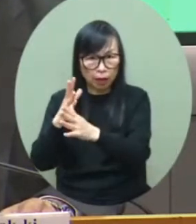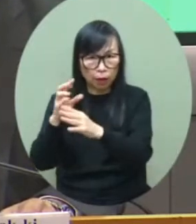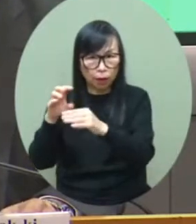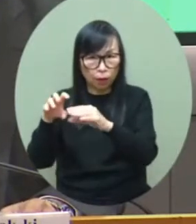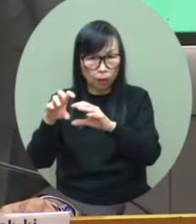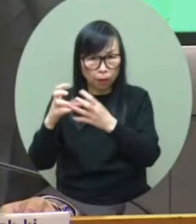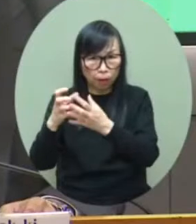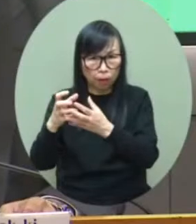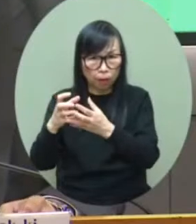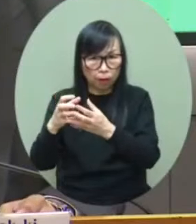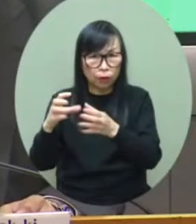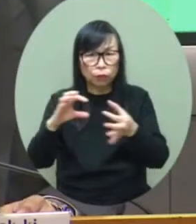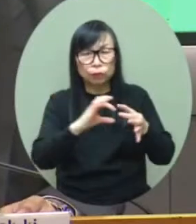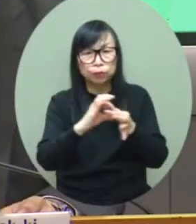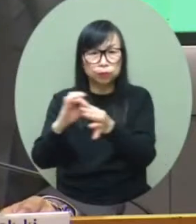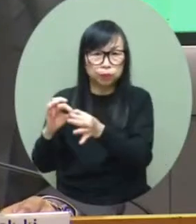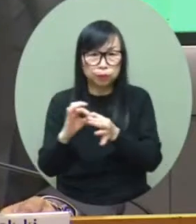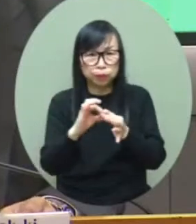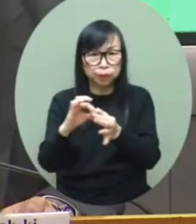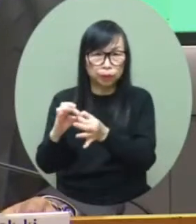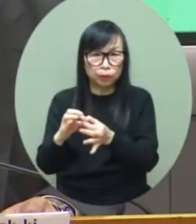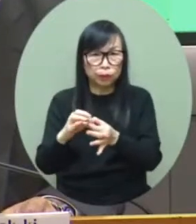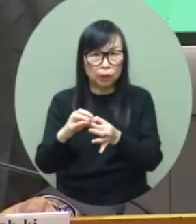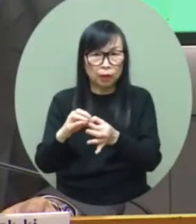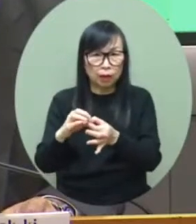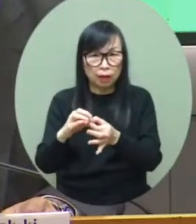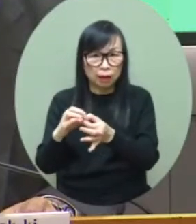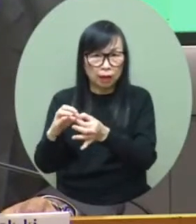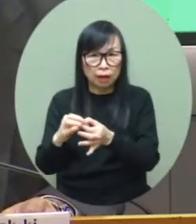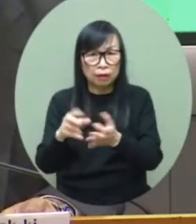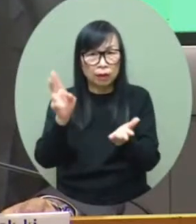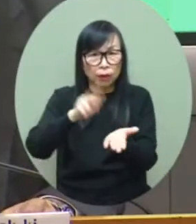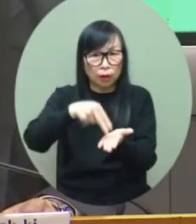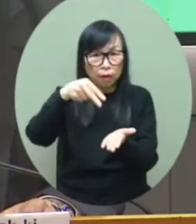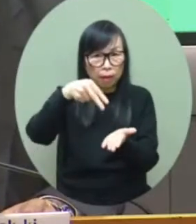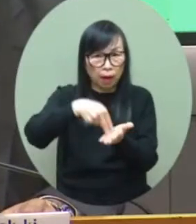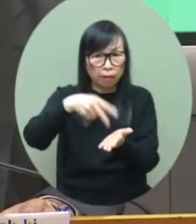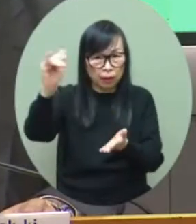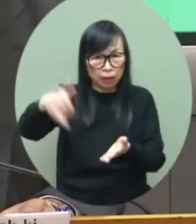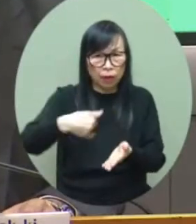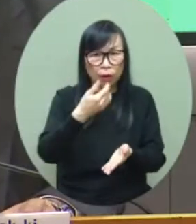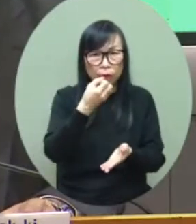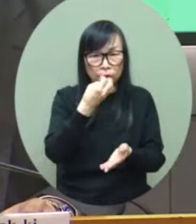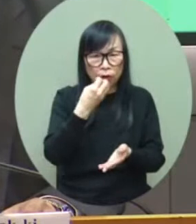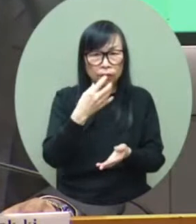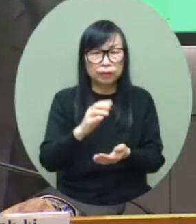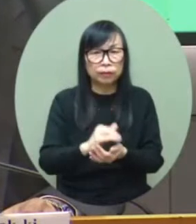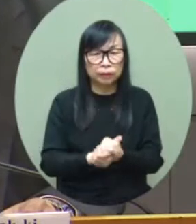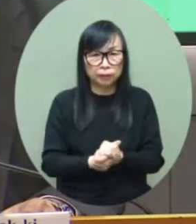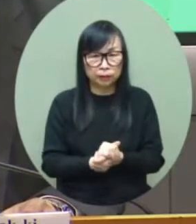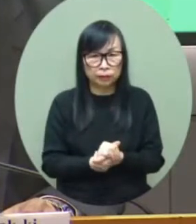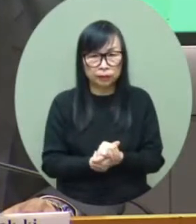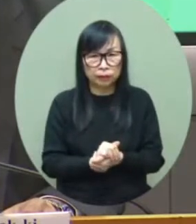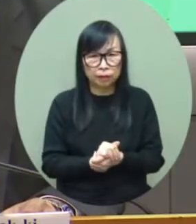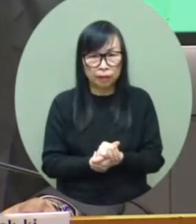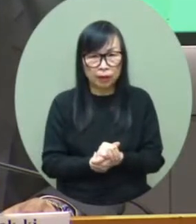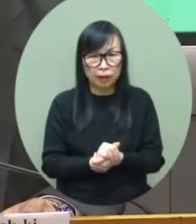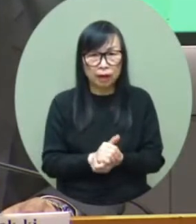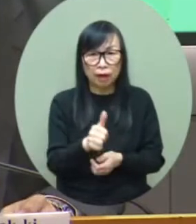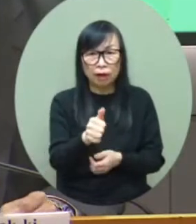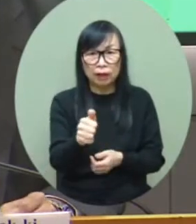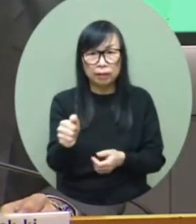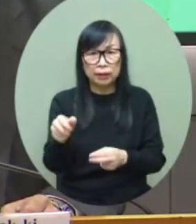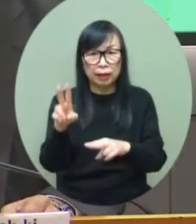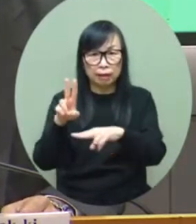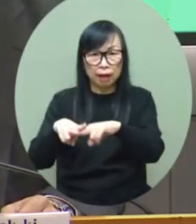culture and tourism bureau of the mainland will be in communication with the culture, sports and tourism bureau as soon